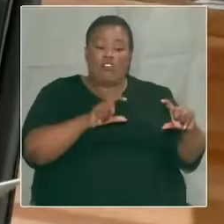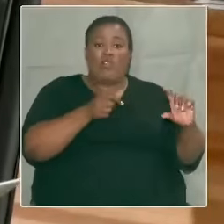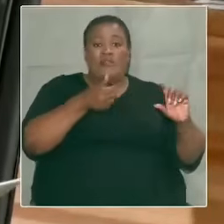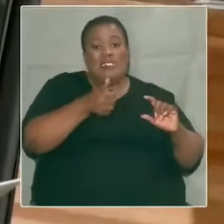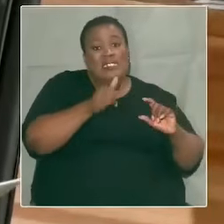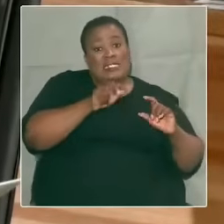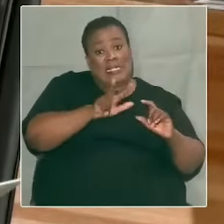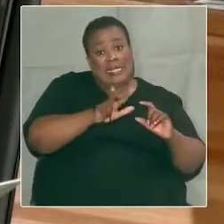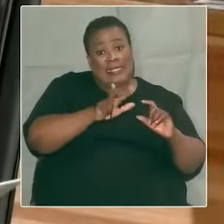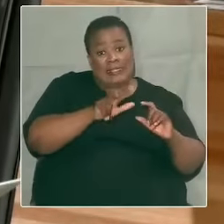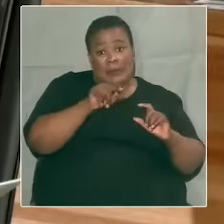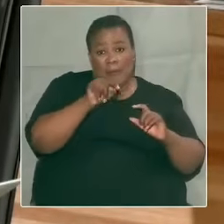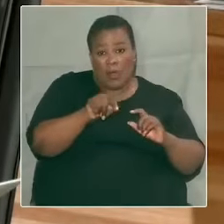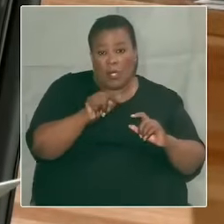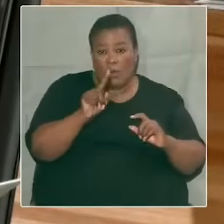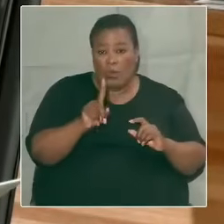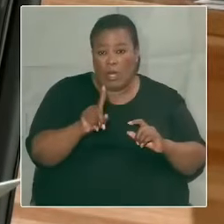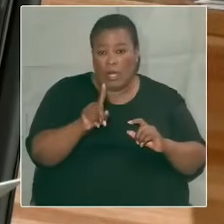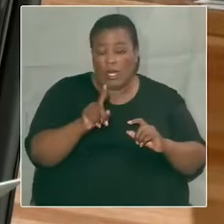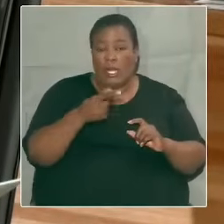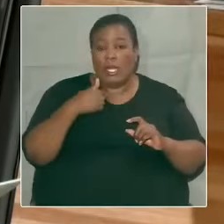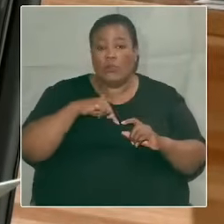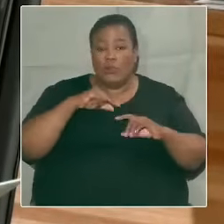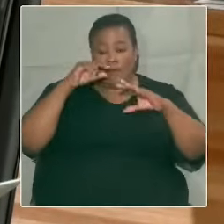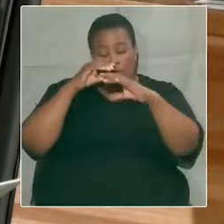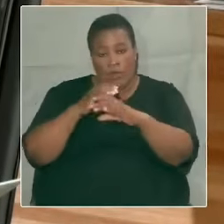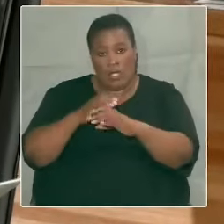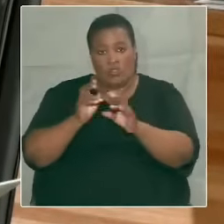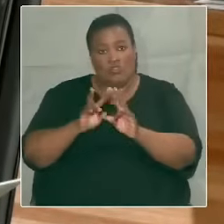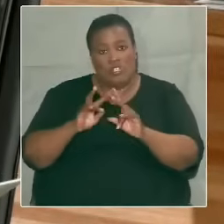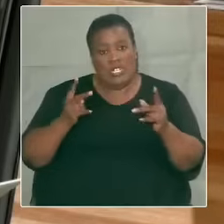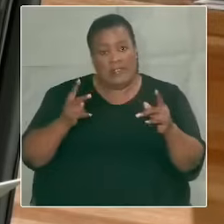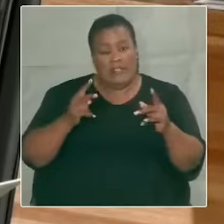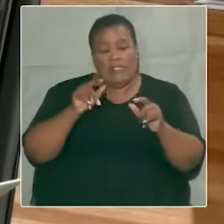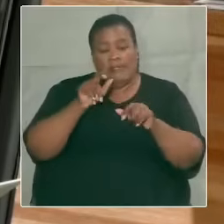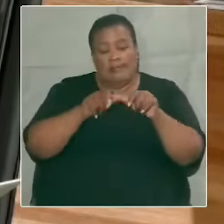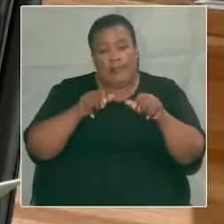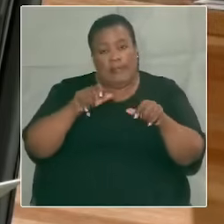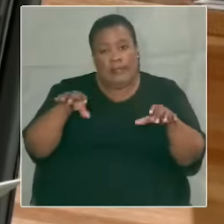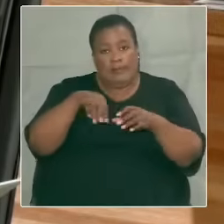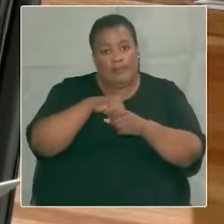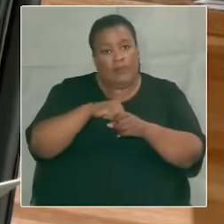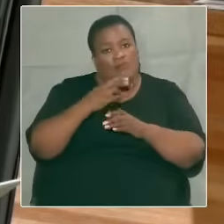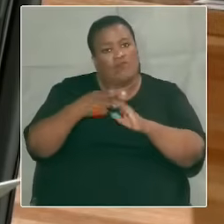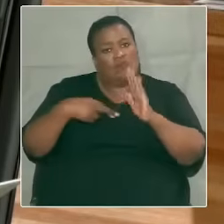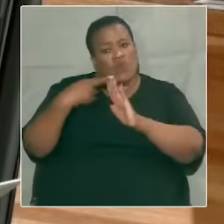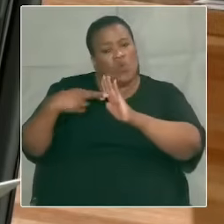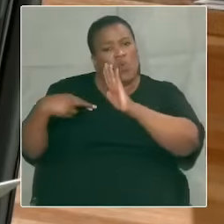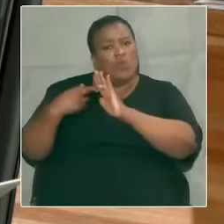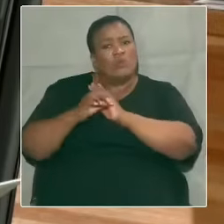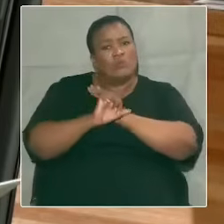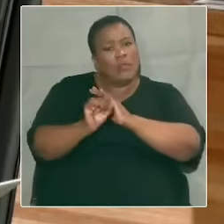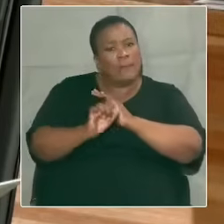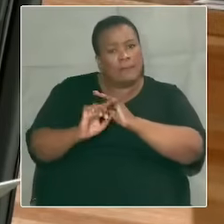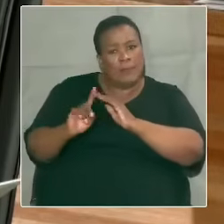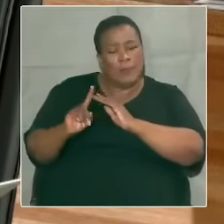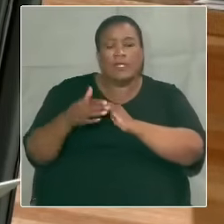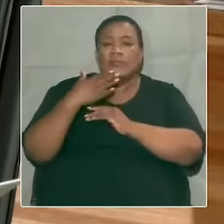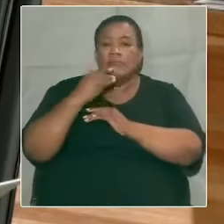with the different stakeholders and their role. If I can ask you to deal with that, commencing